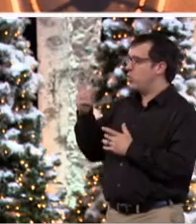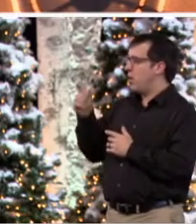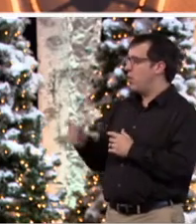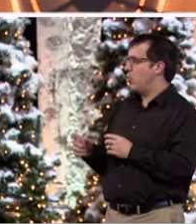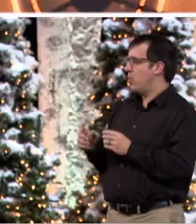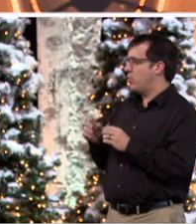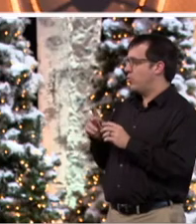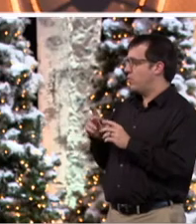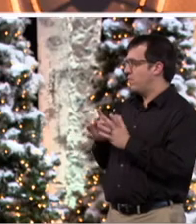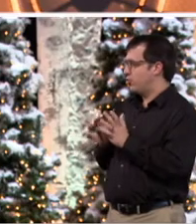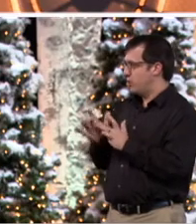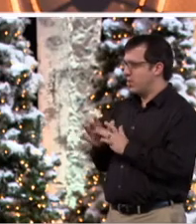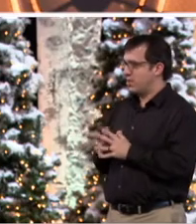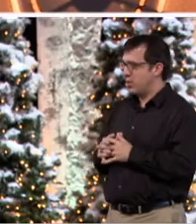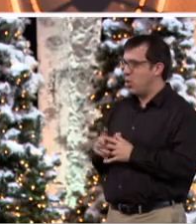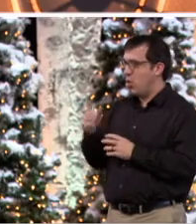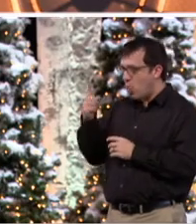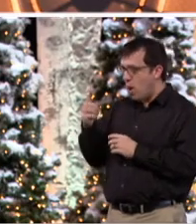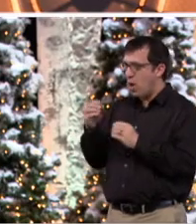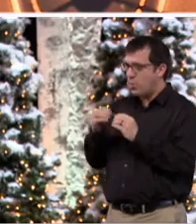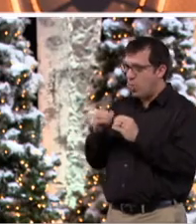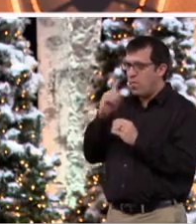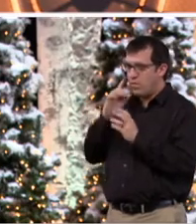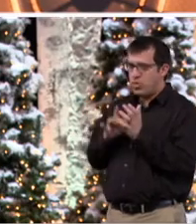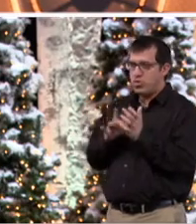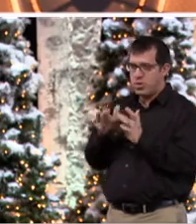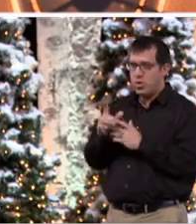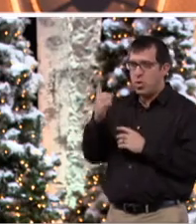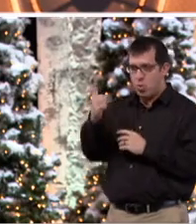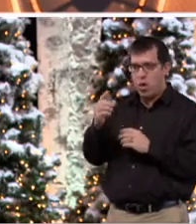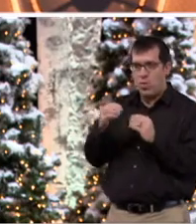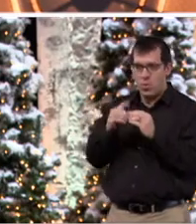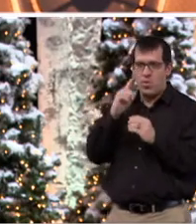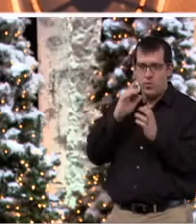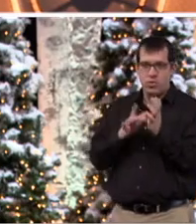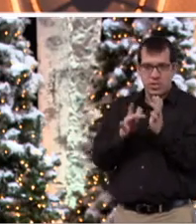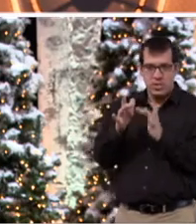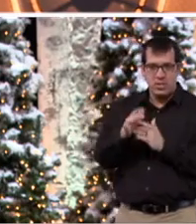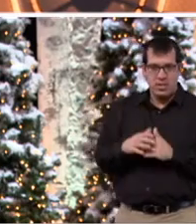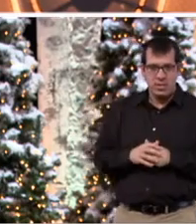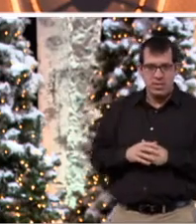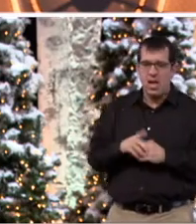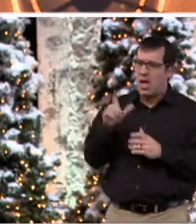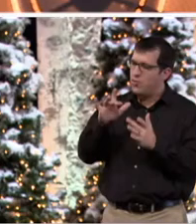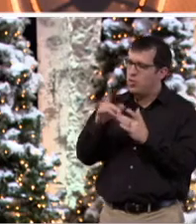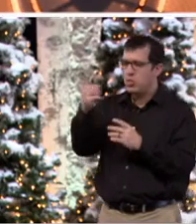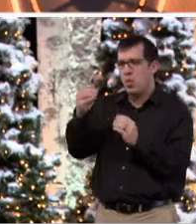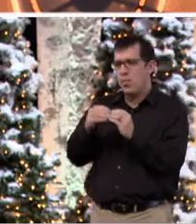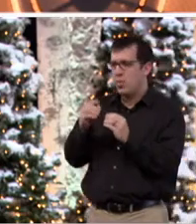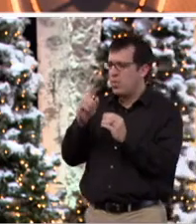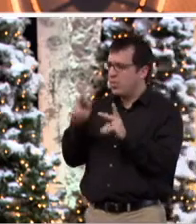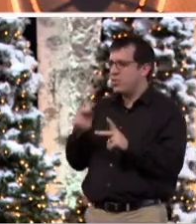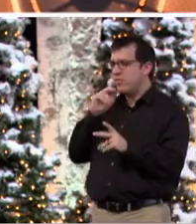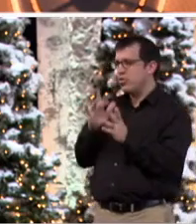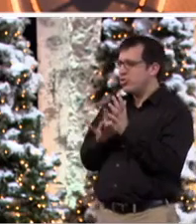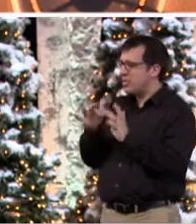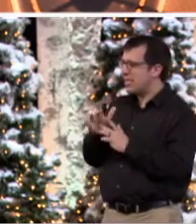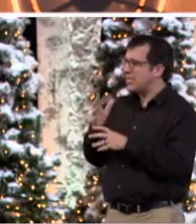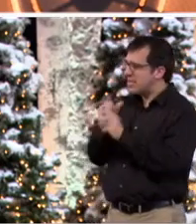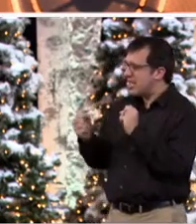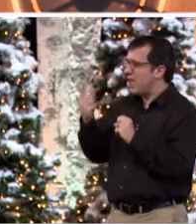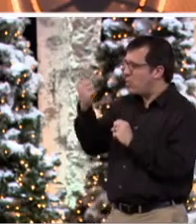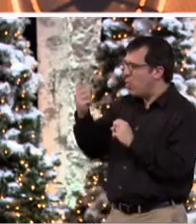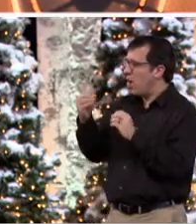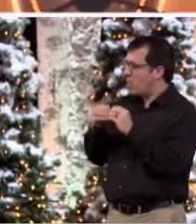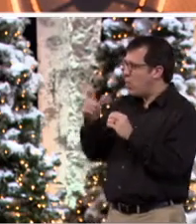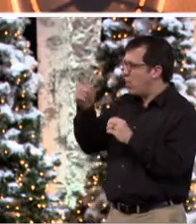Jesus. One more for Jesus. One more for Jesus. Got to reach one more for Jesus. Save one more